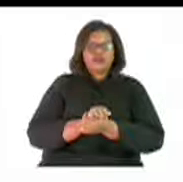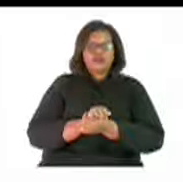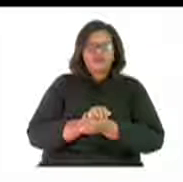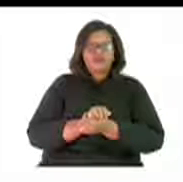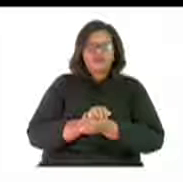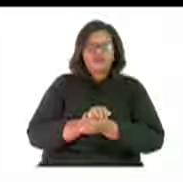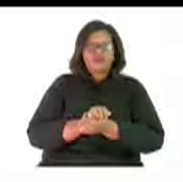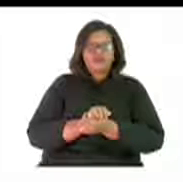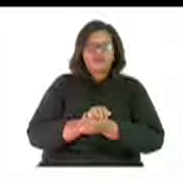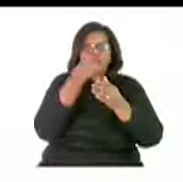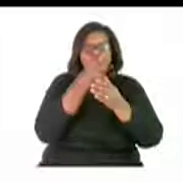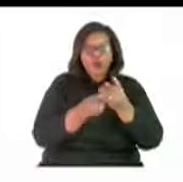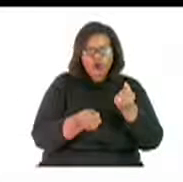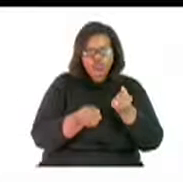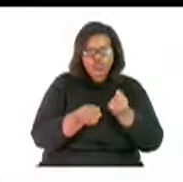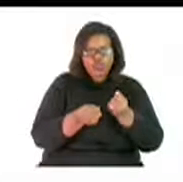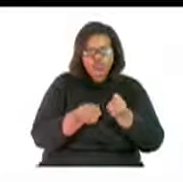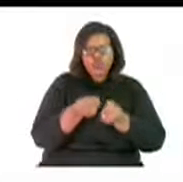And C,